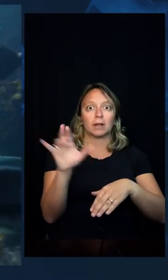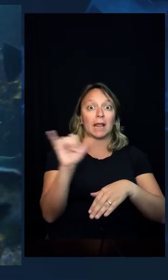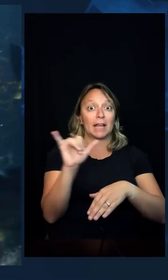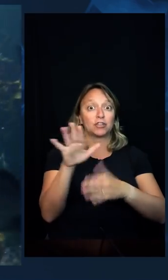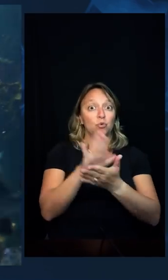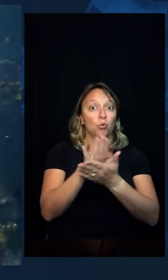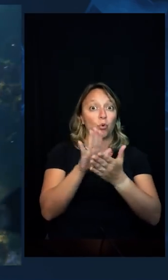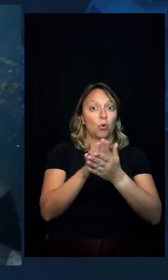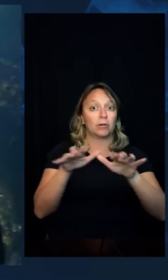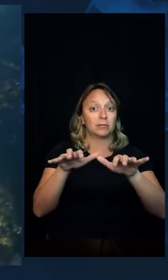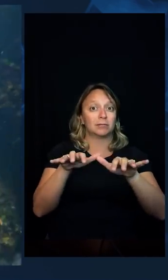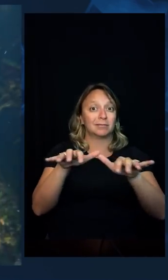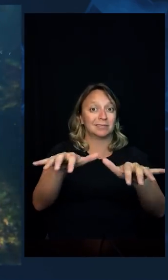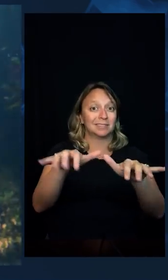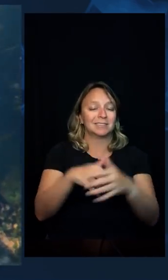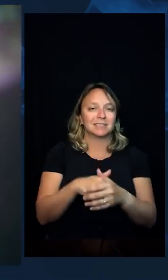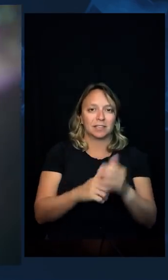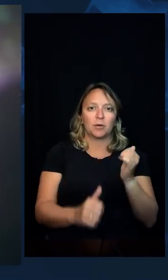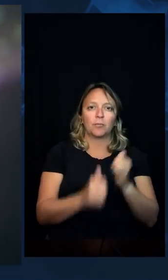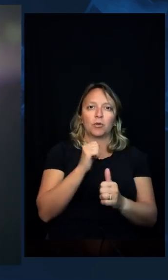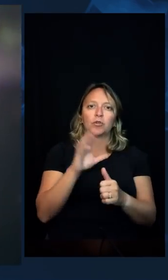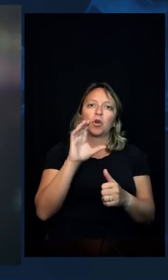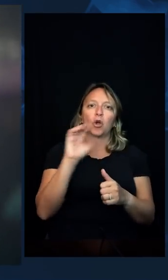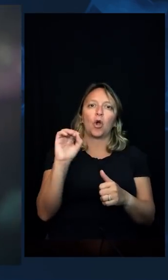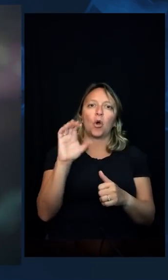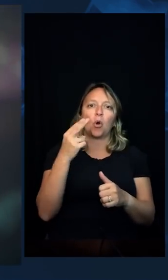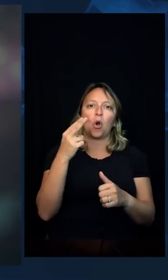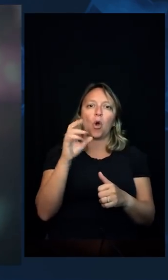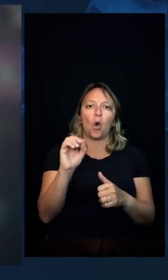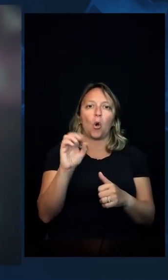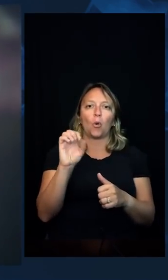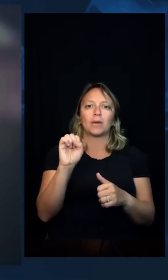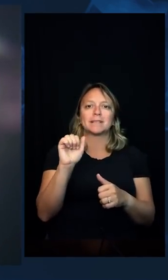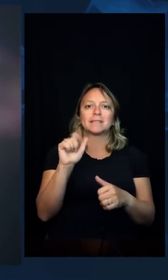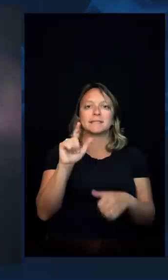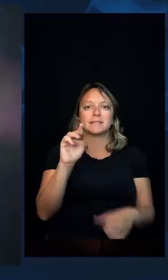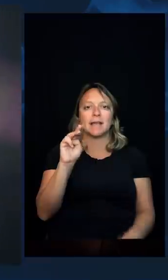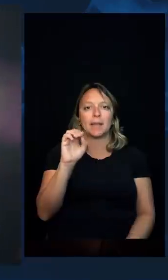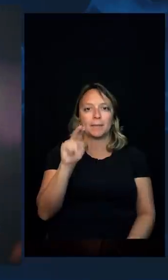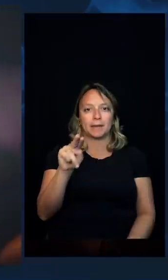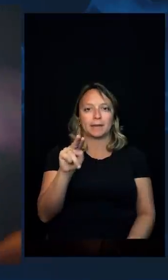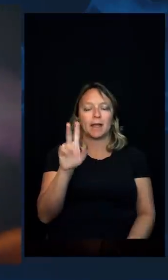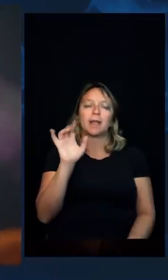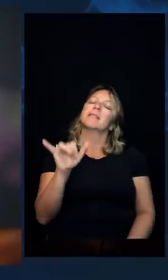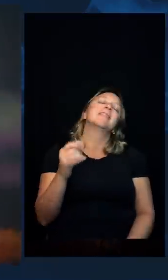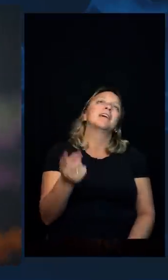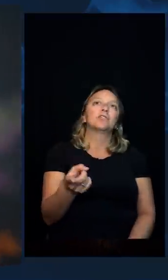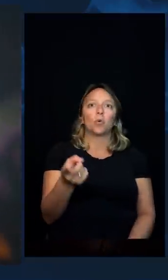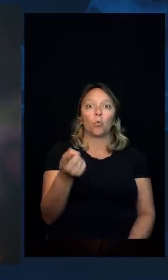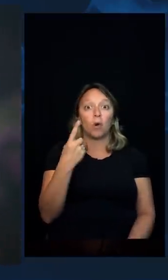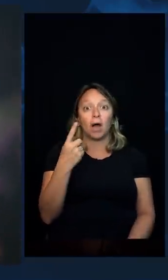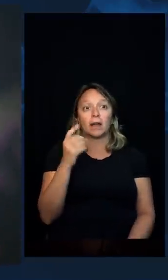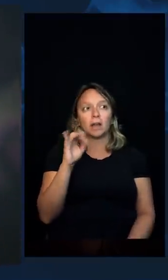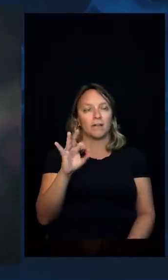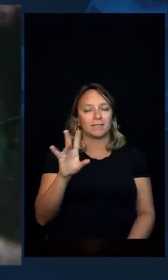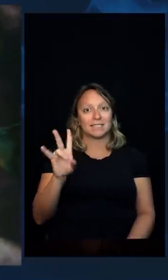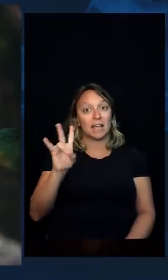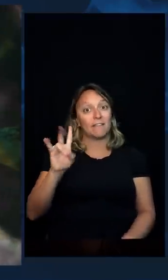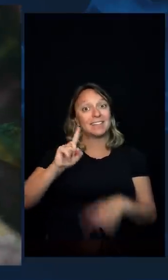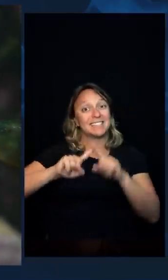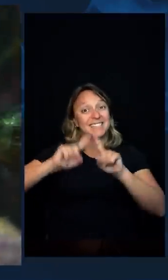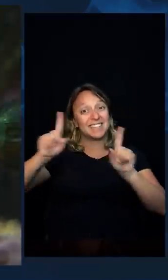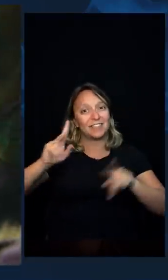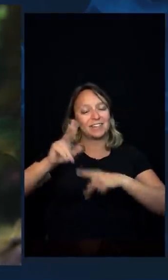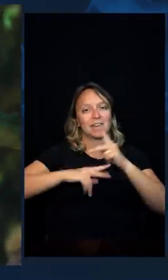surface are mostly coho salmon. That is just one of 7 different kinds of